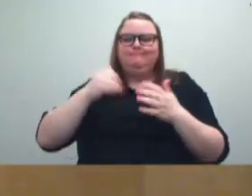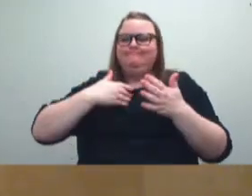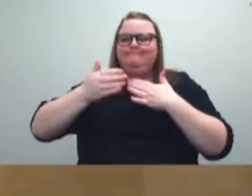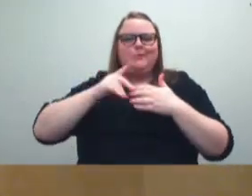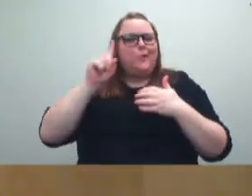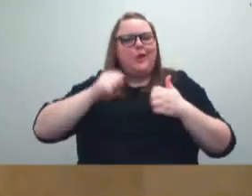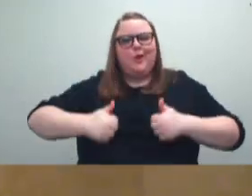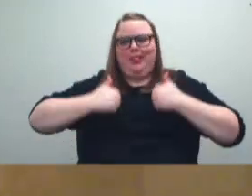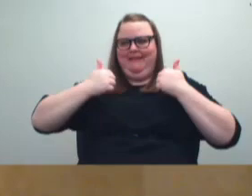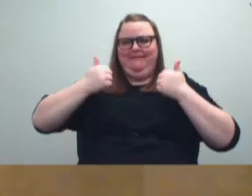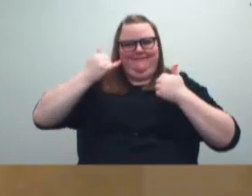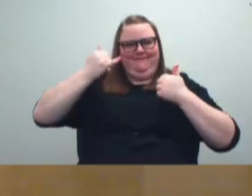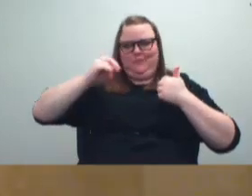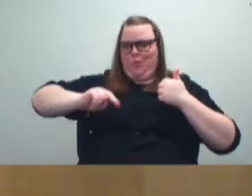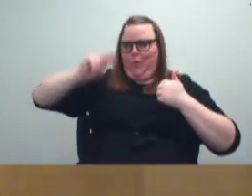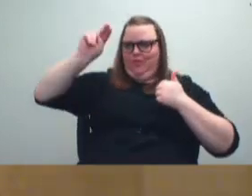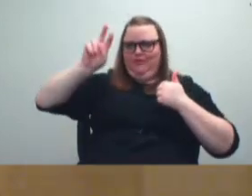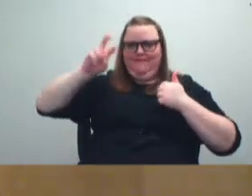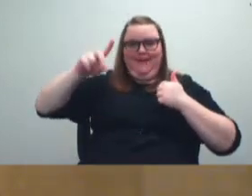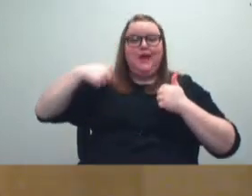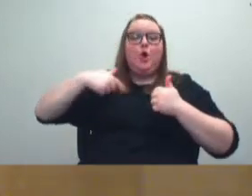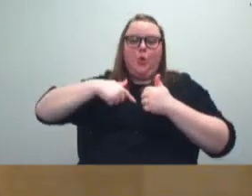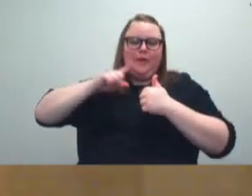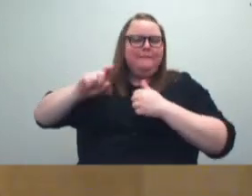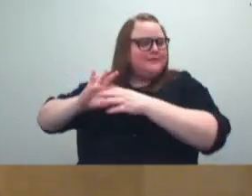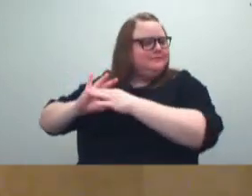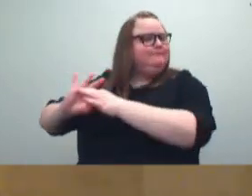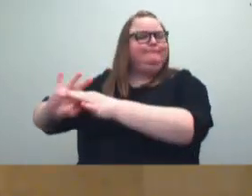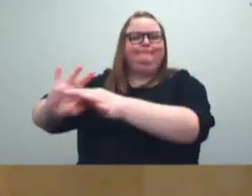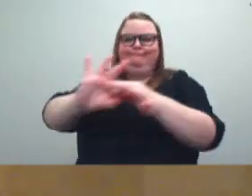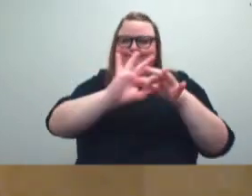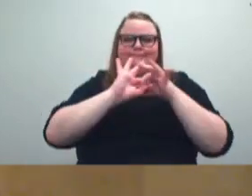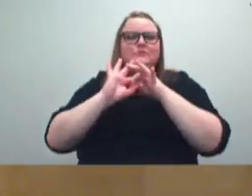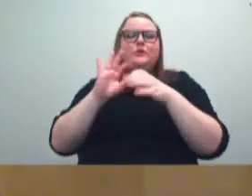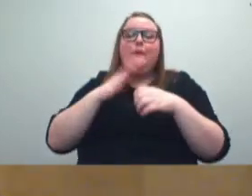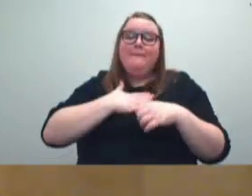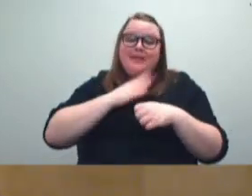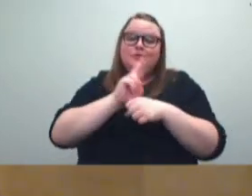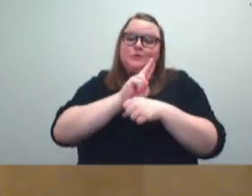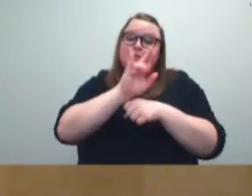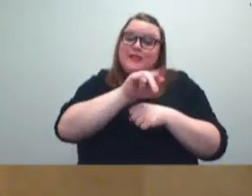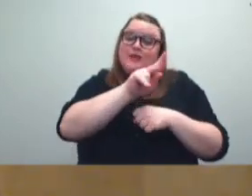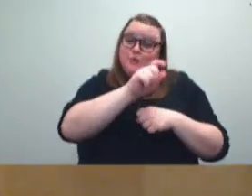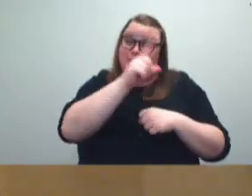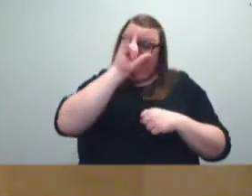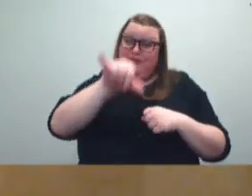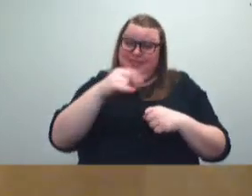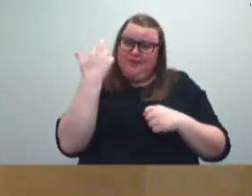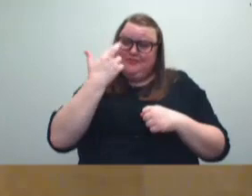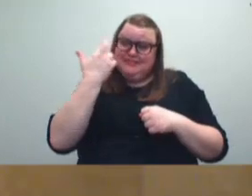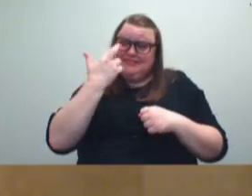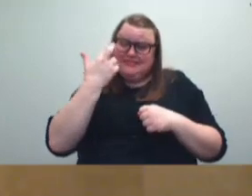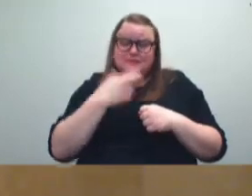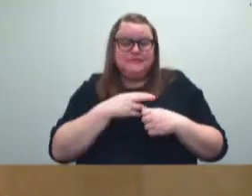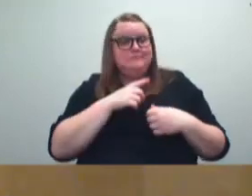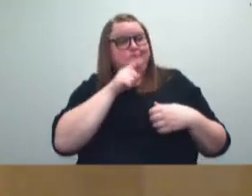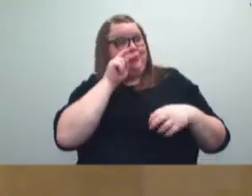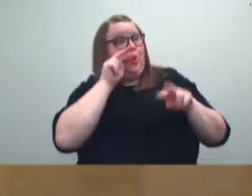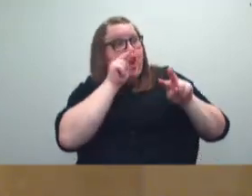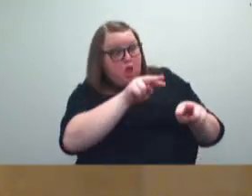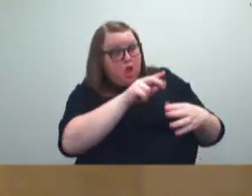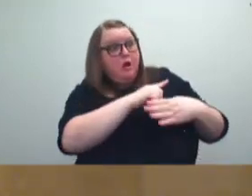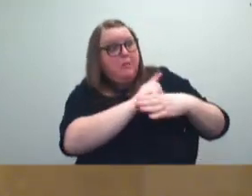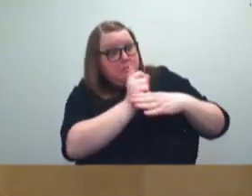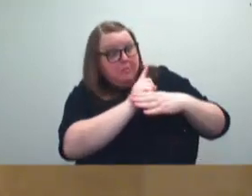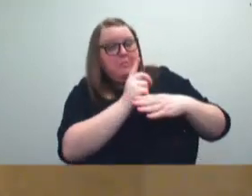We get to walk together. And so please use this tool in that way. Let it be something that you really can utilize, and especially even this